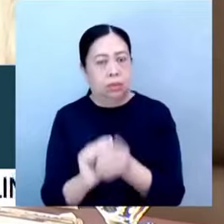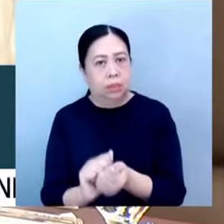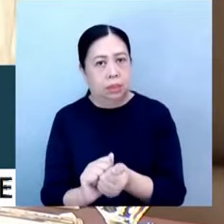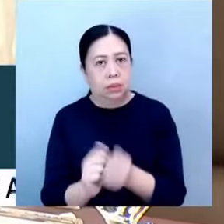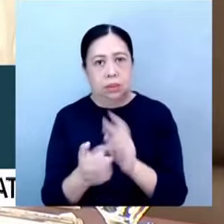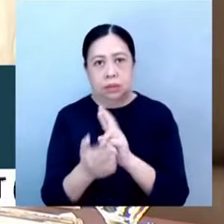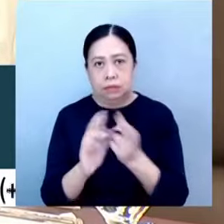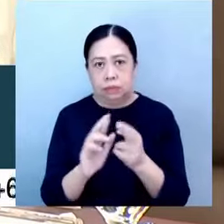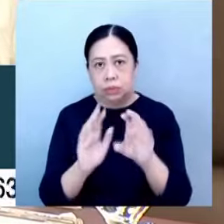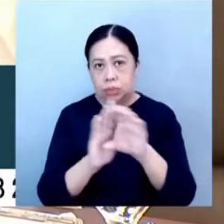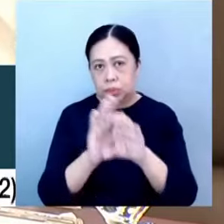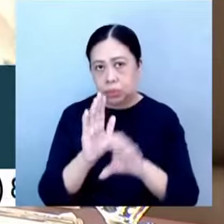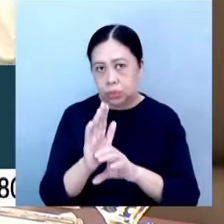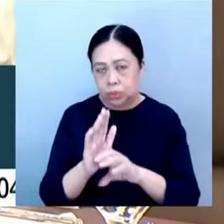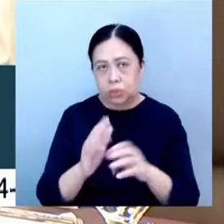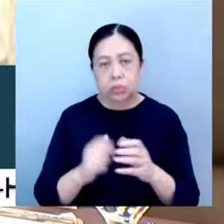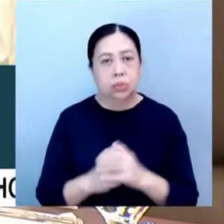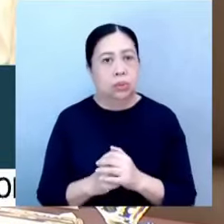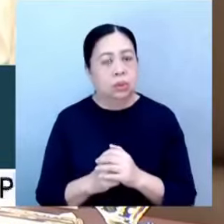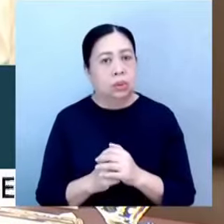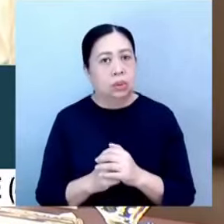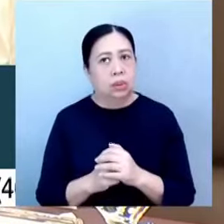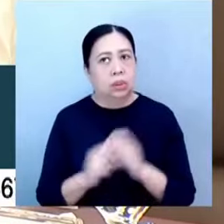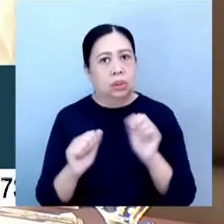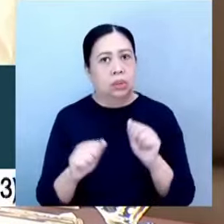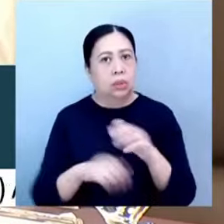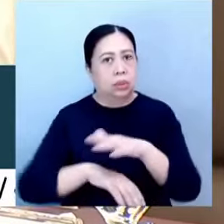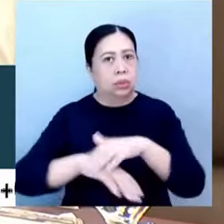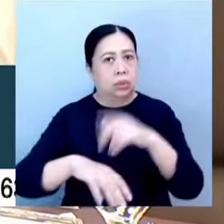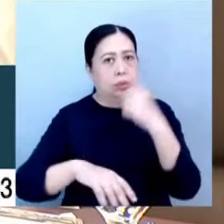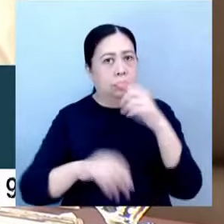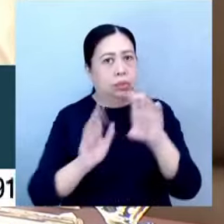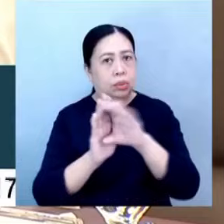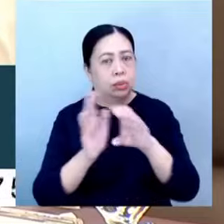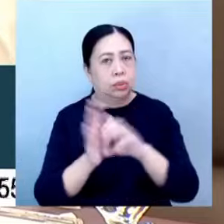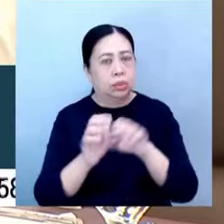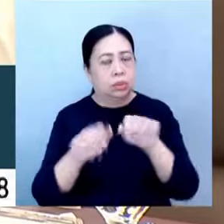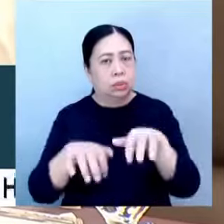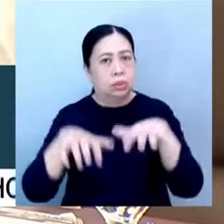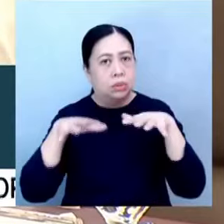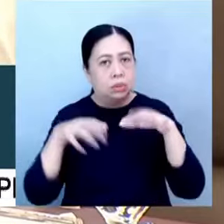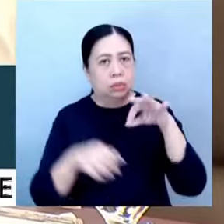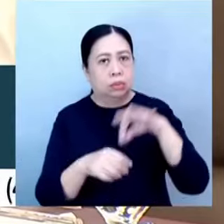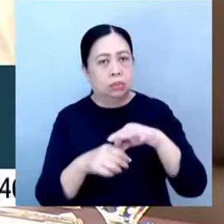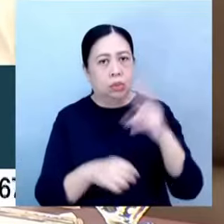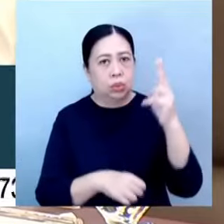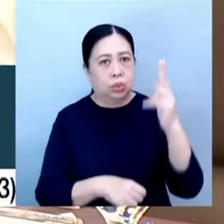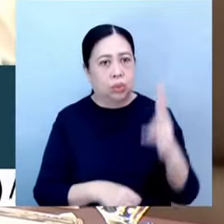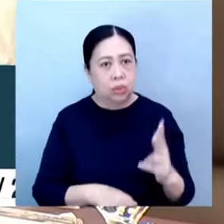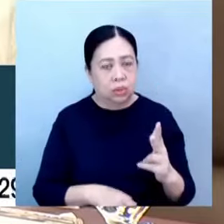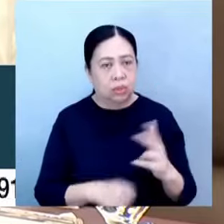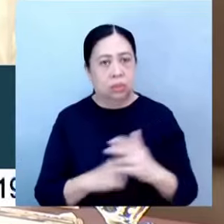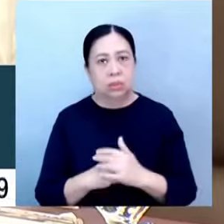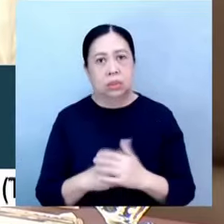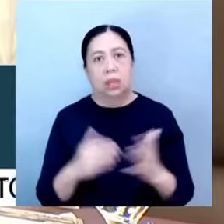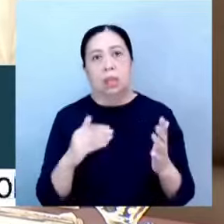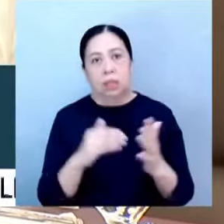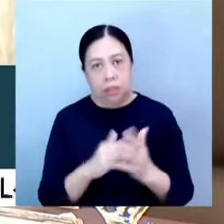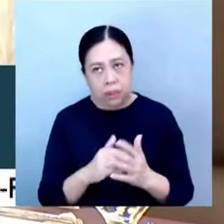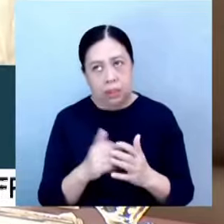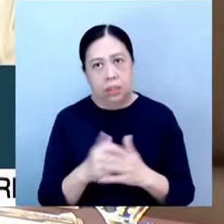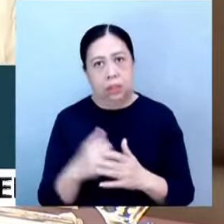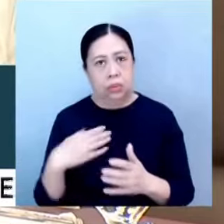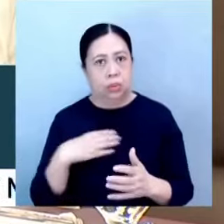of the Constitution. You can call for a constitutional convention by a vote of 2/3, again, of